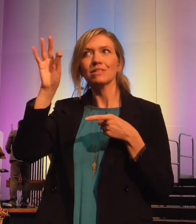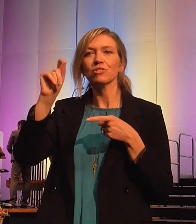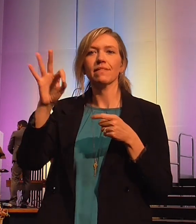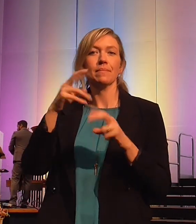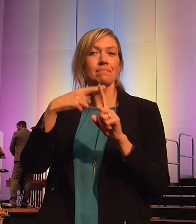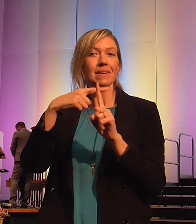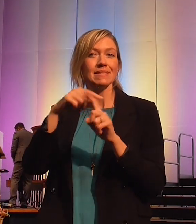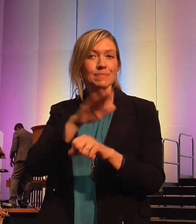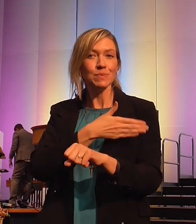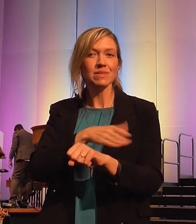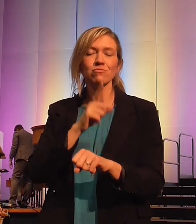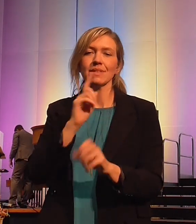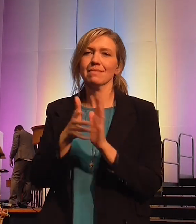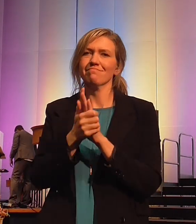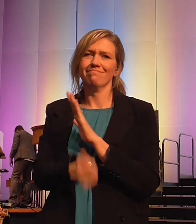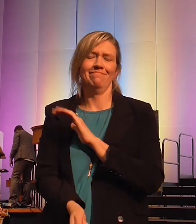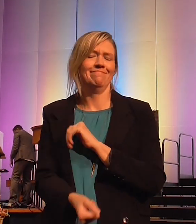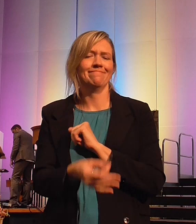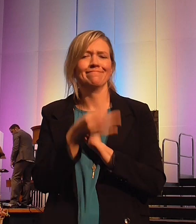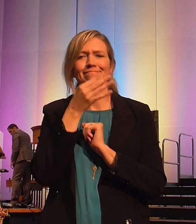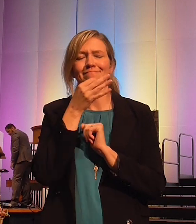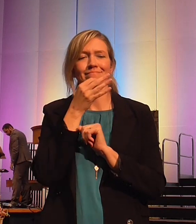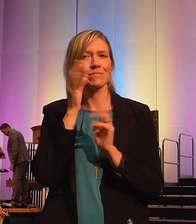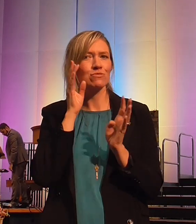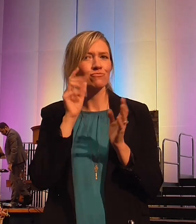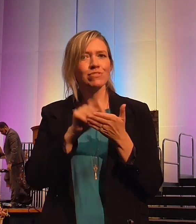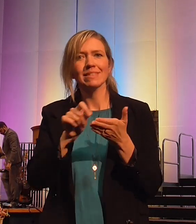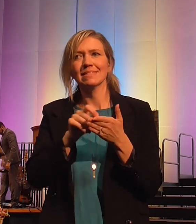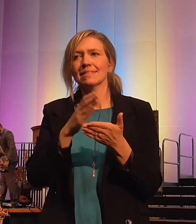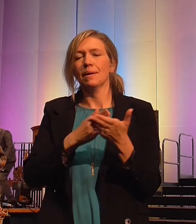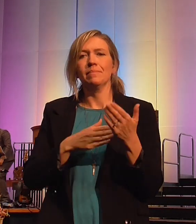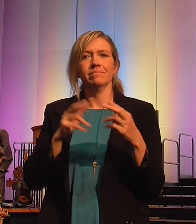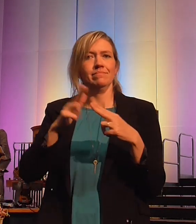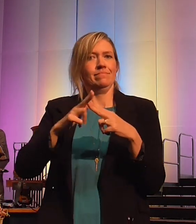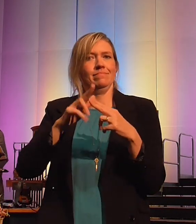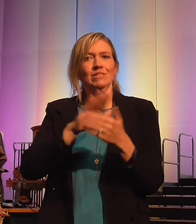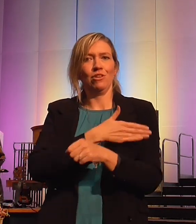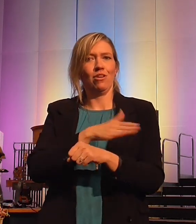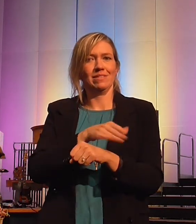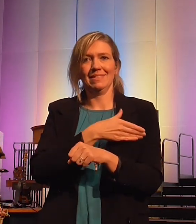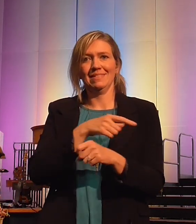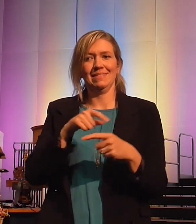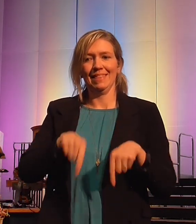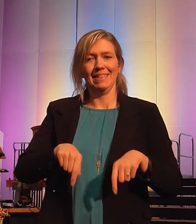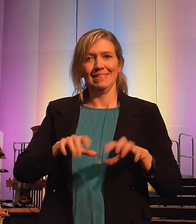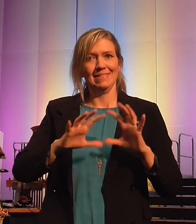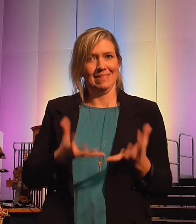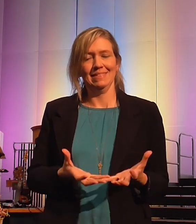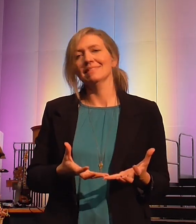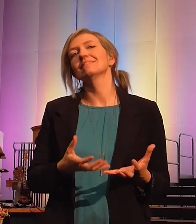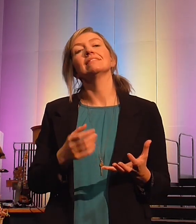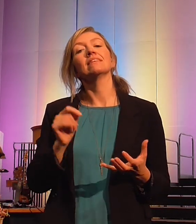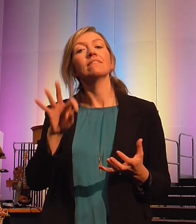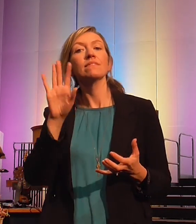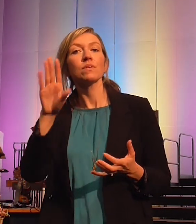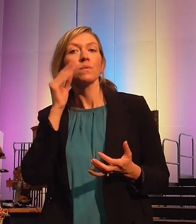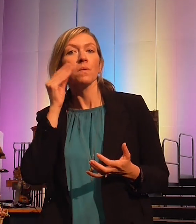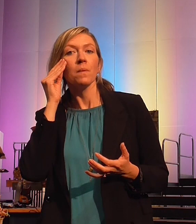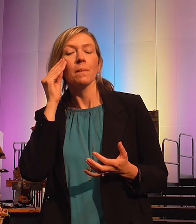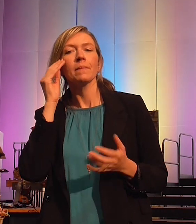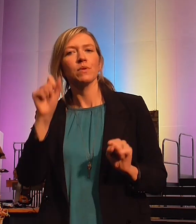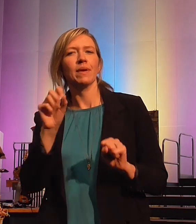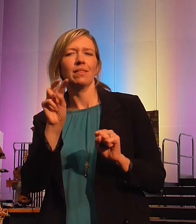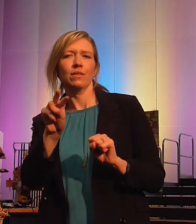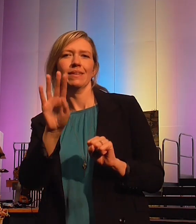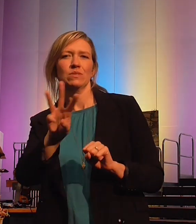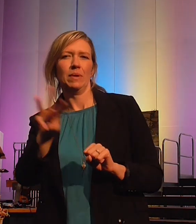He's so talented and has created some of the best songs in our New Thought canon. And if you're at home, you can visit his website and take them home with you that